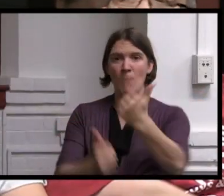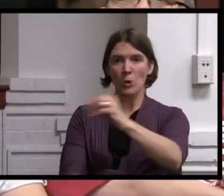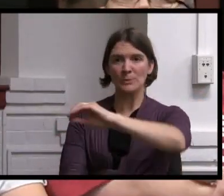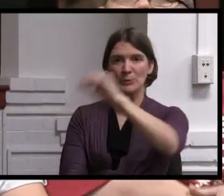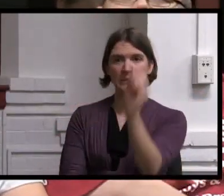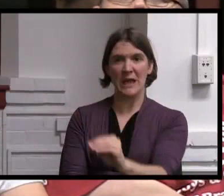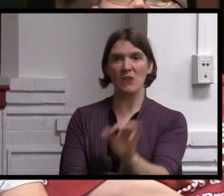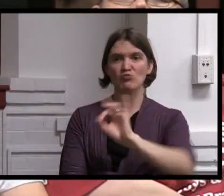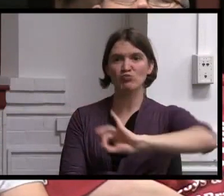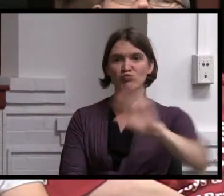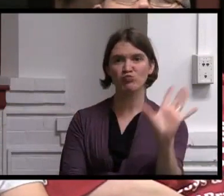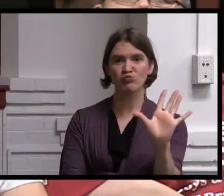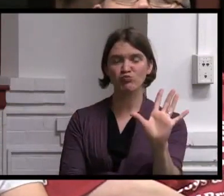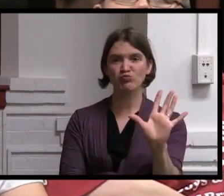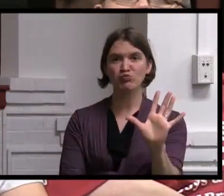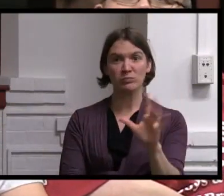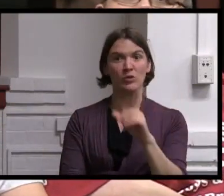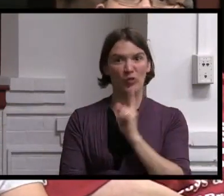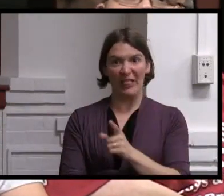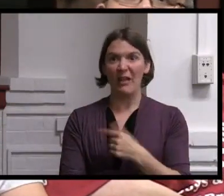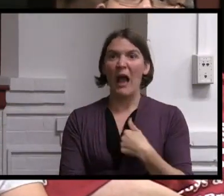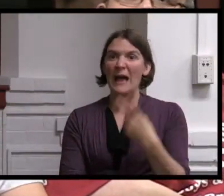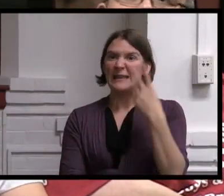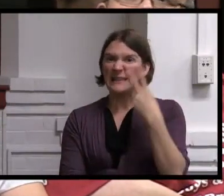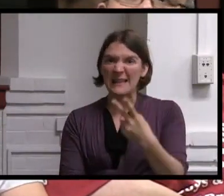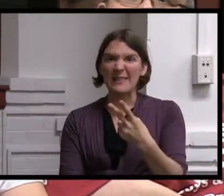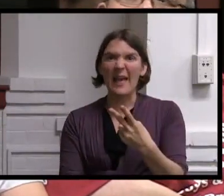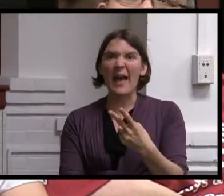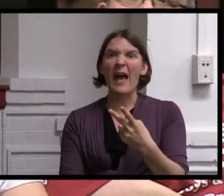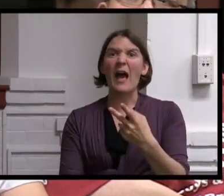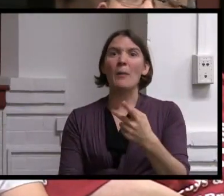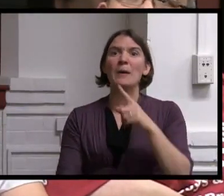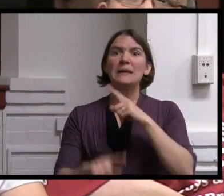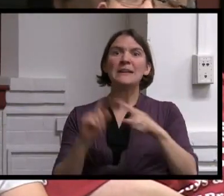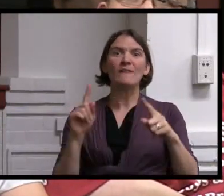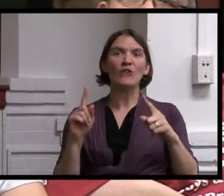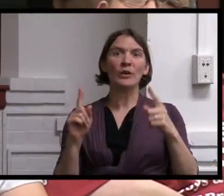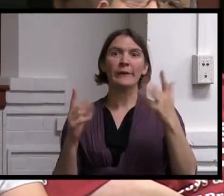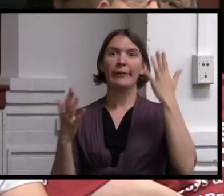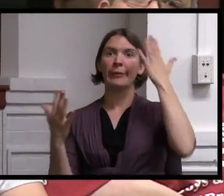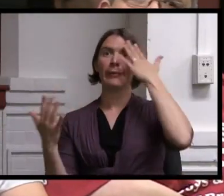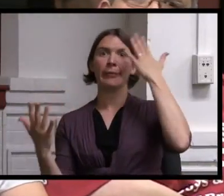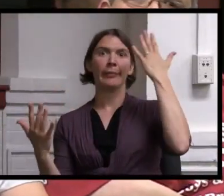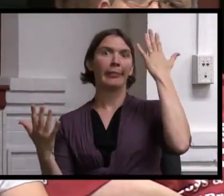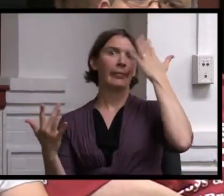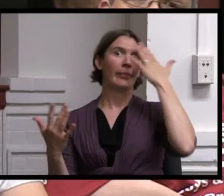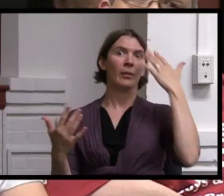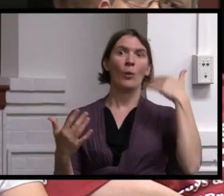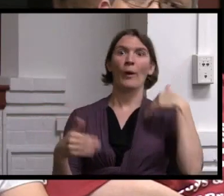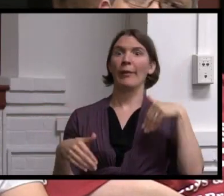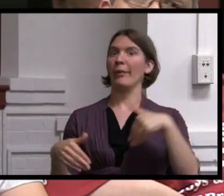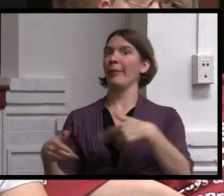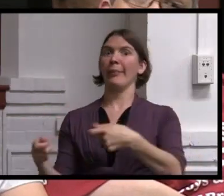of the people I see panhandling, I see them in different catatonic states through different times of the day.